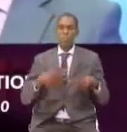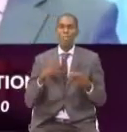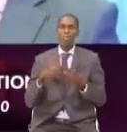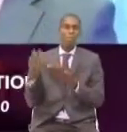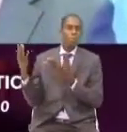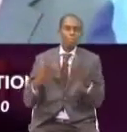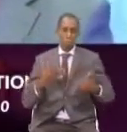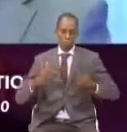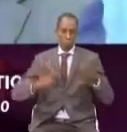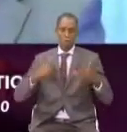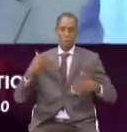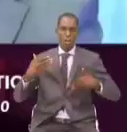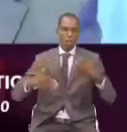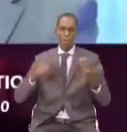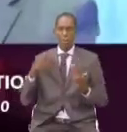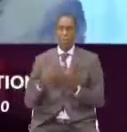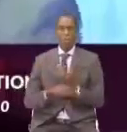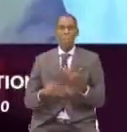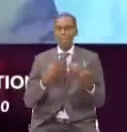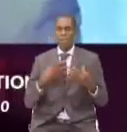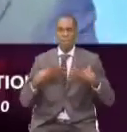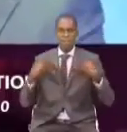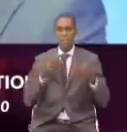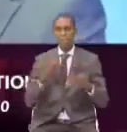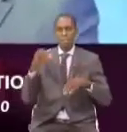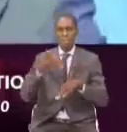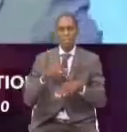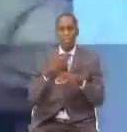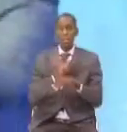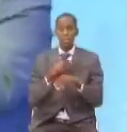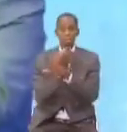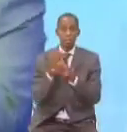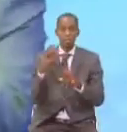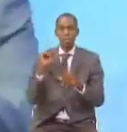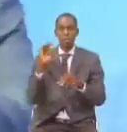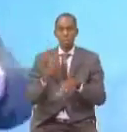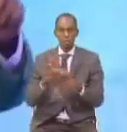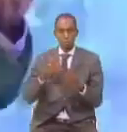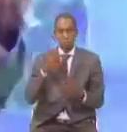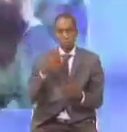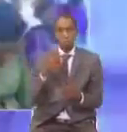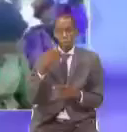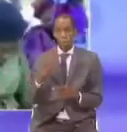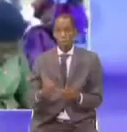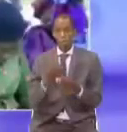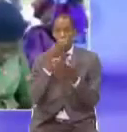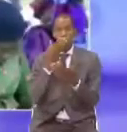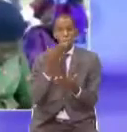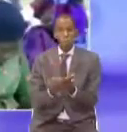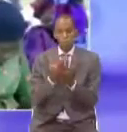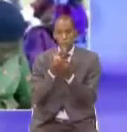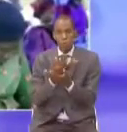and happiness and healing and salvation and eternal life unto you. The gospel, and the